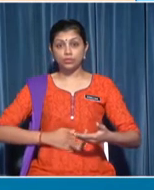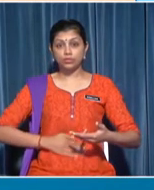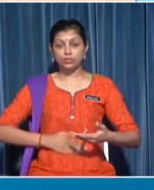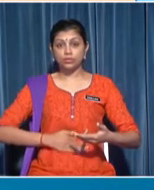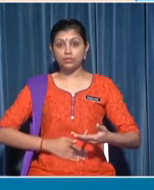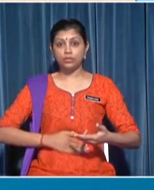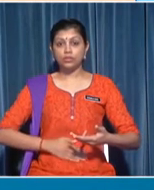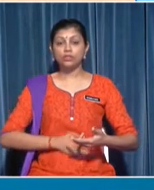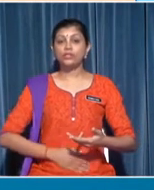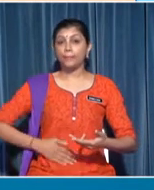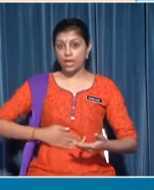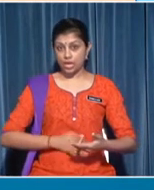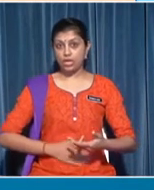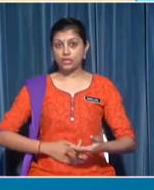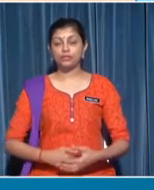Stomach.